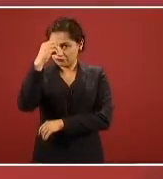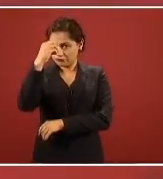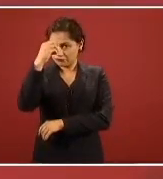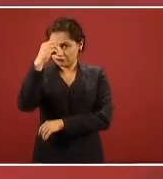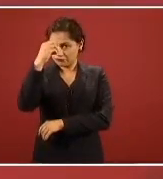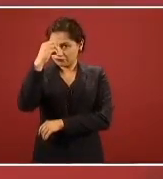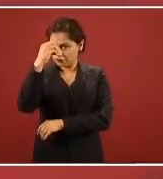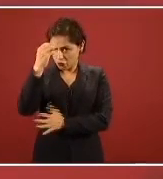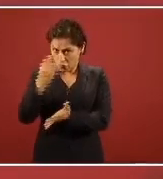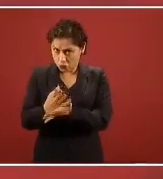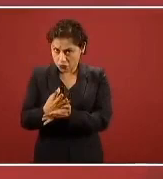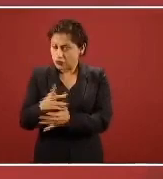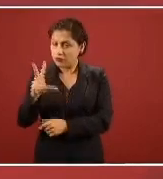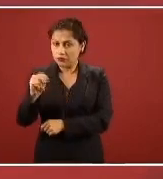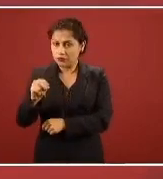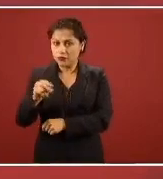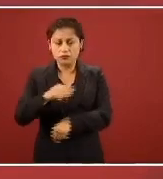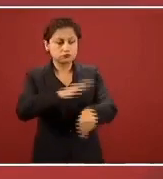it stopped.